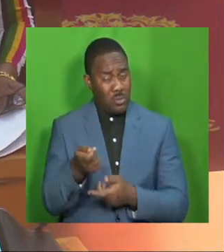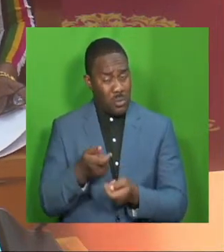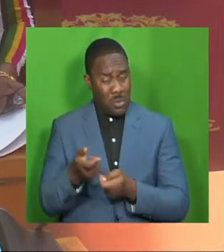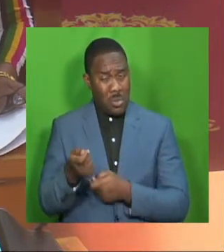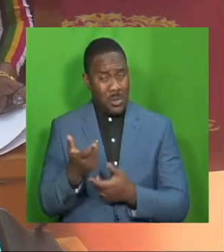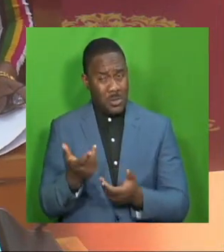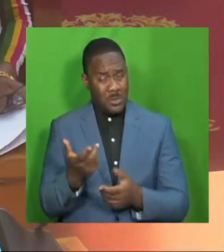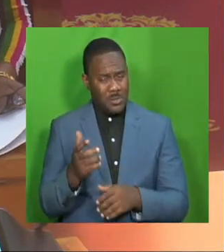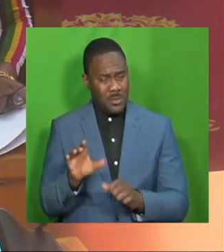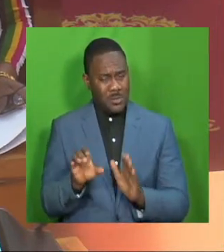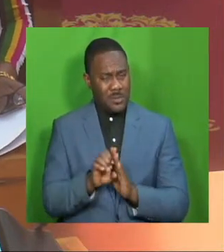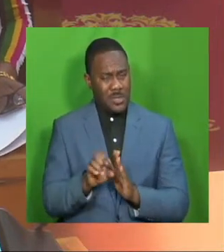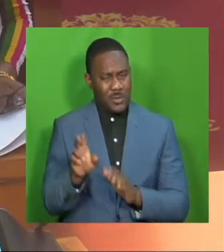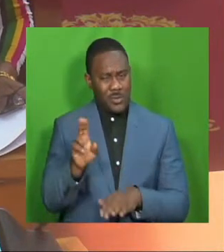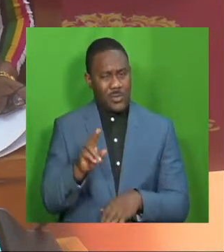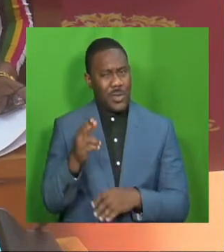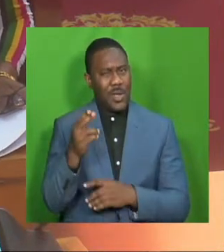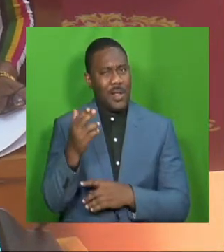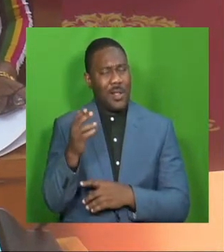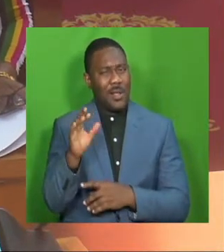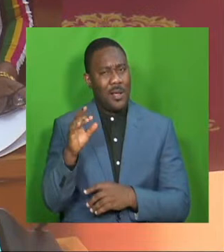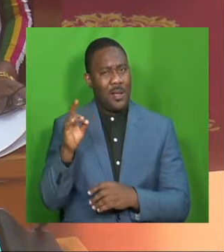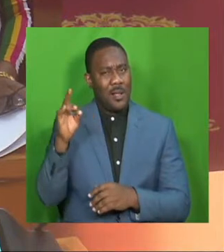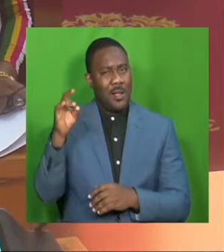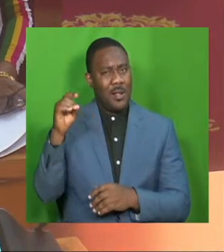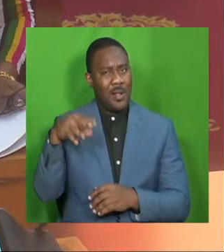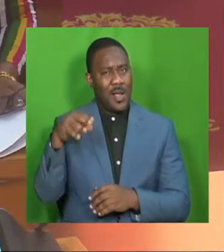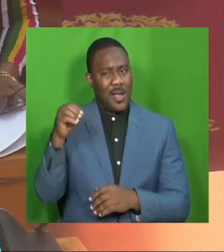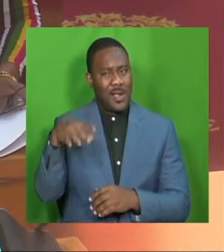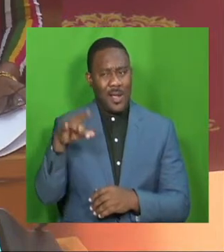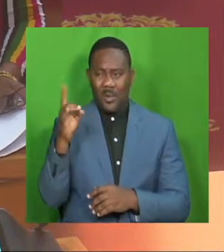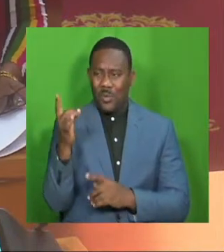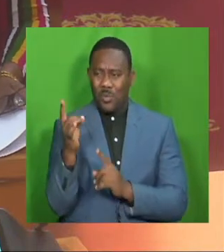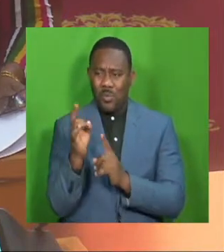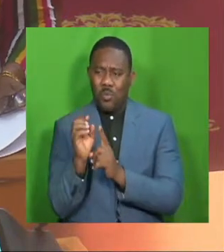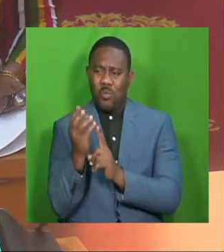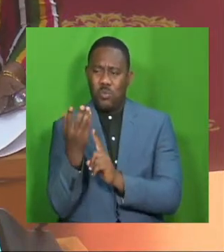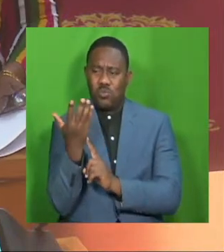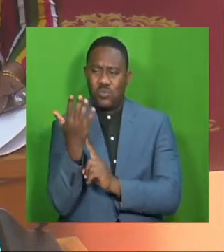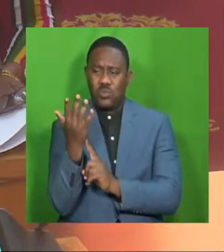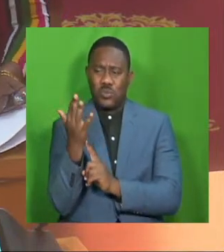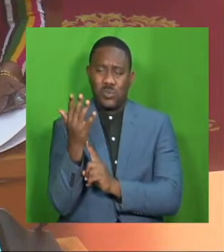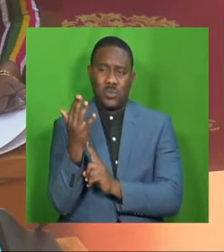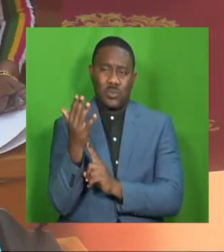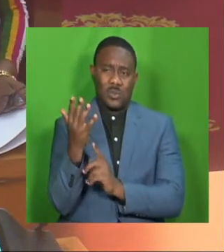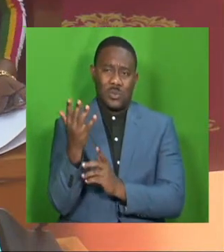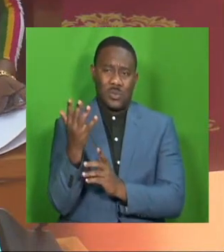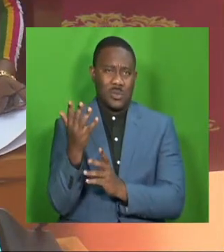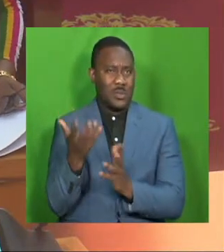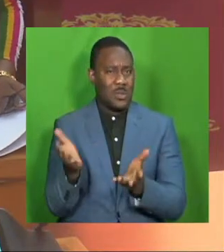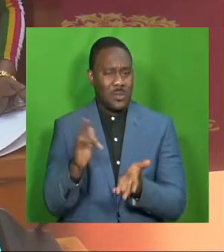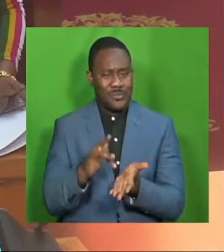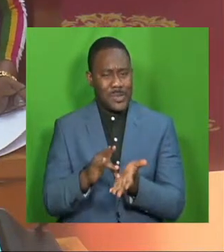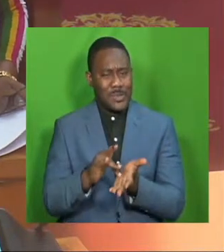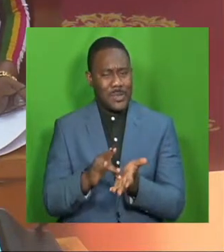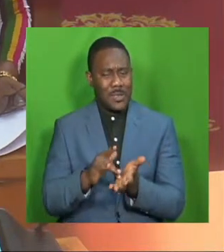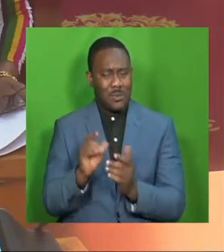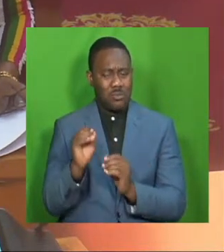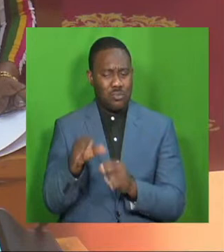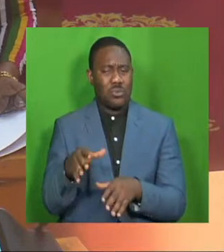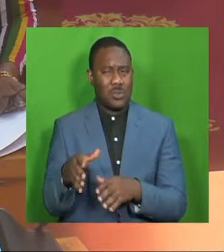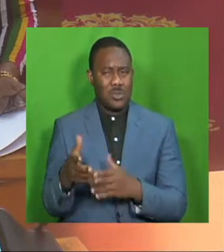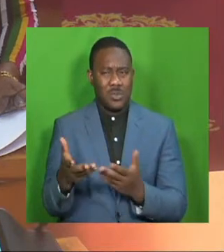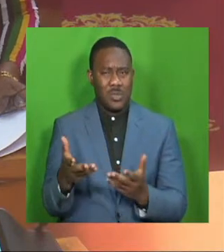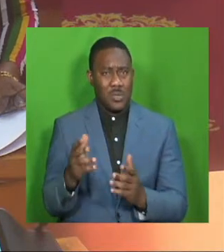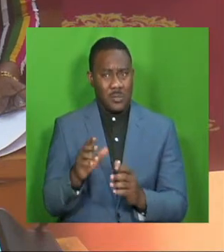instance, using lights to aggregate fish and then catch them with maybe chemicals. When you ask the person